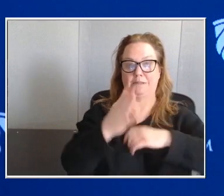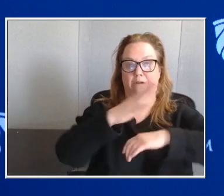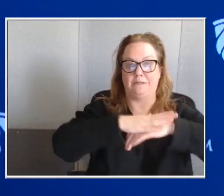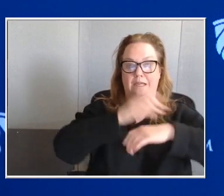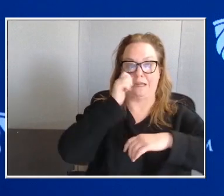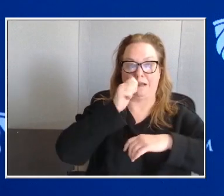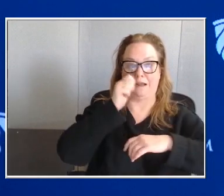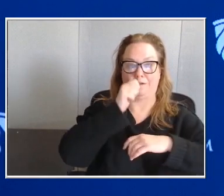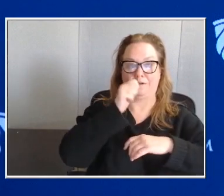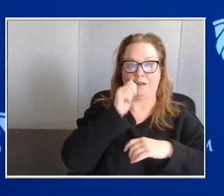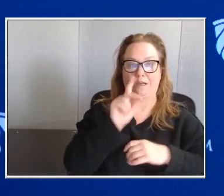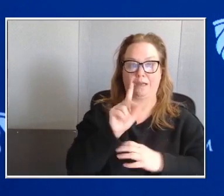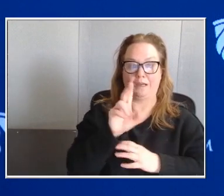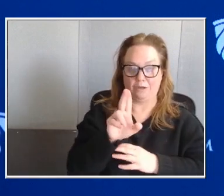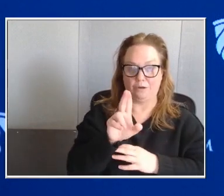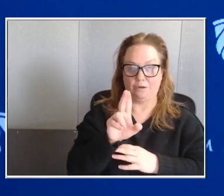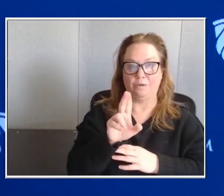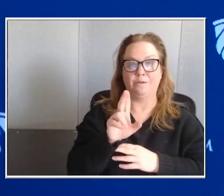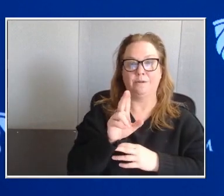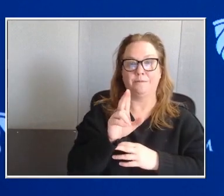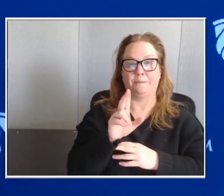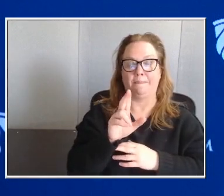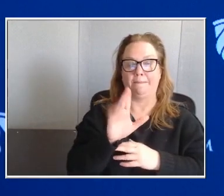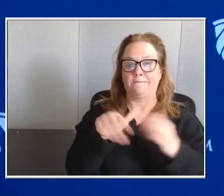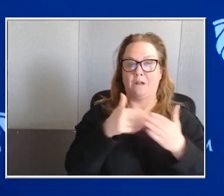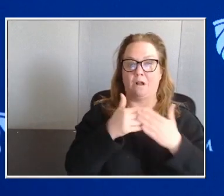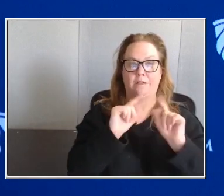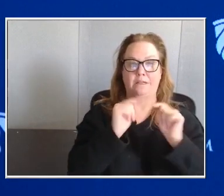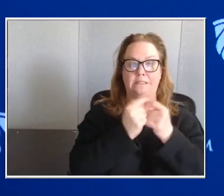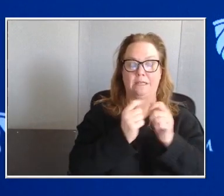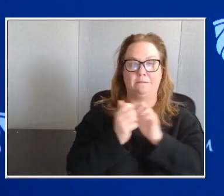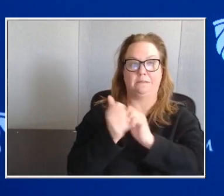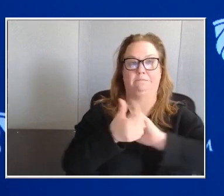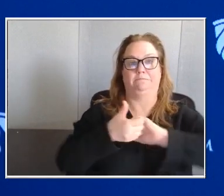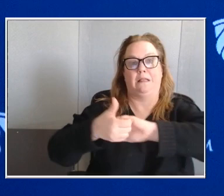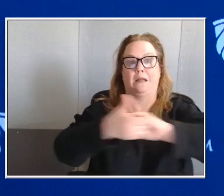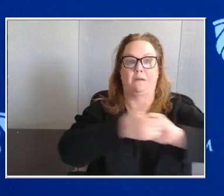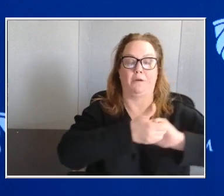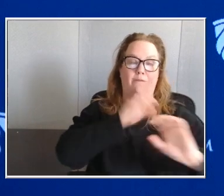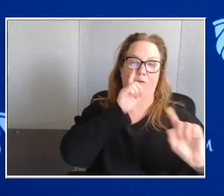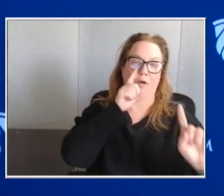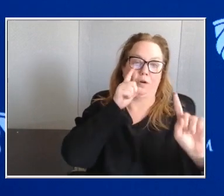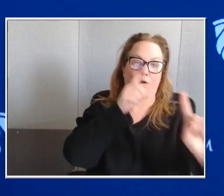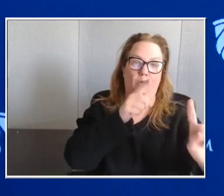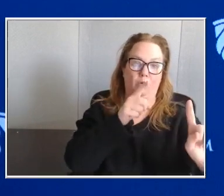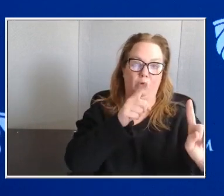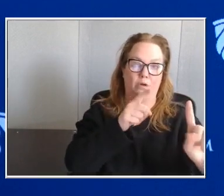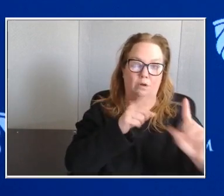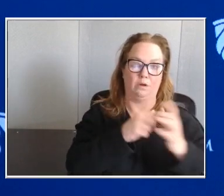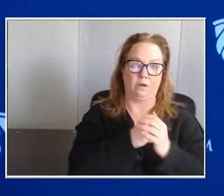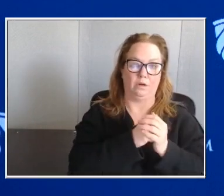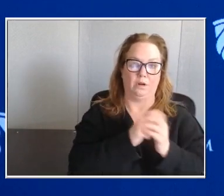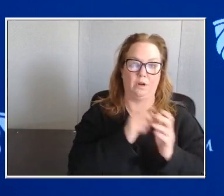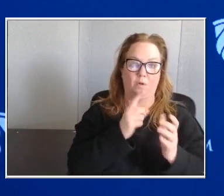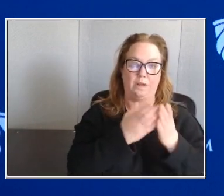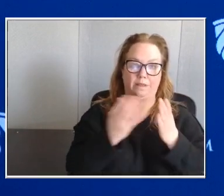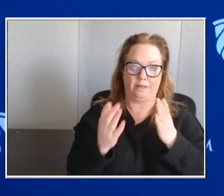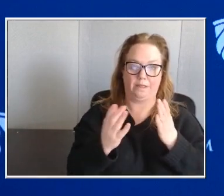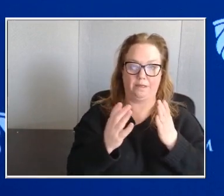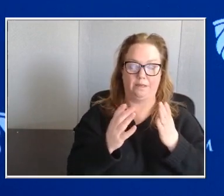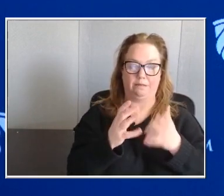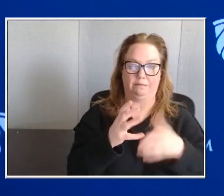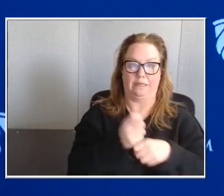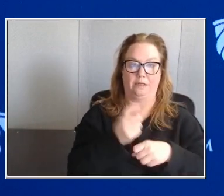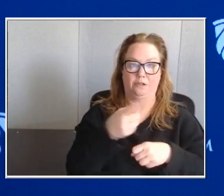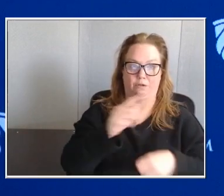at the University of Kansas Health System. All of these teams collaborating for one goal and one thing only, and that is to get you